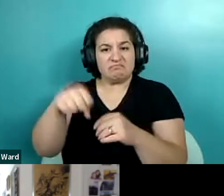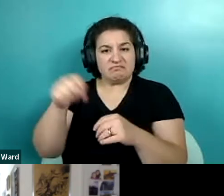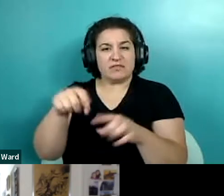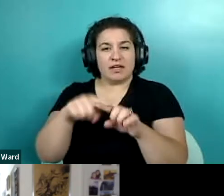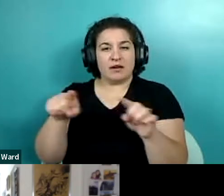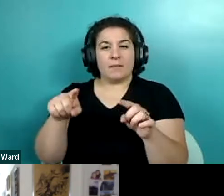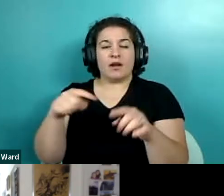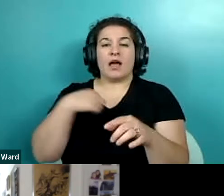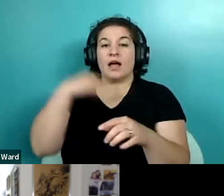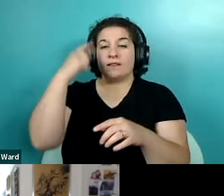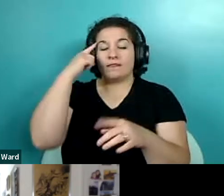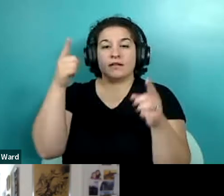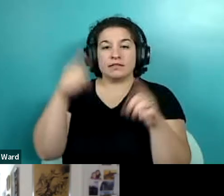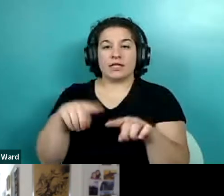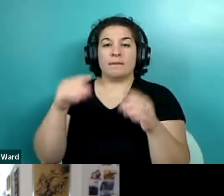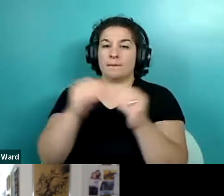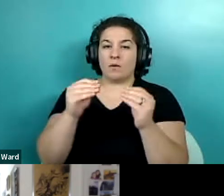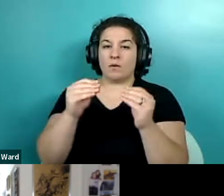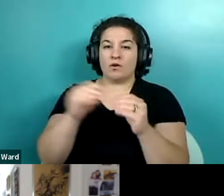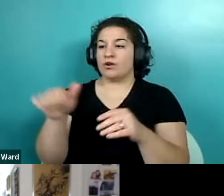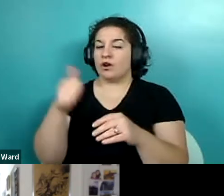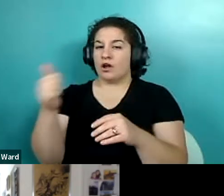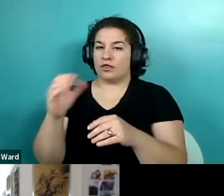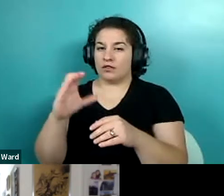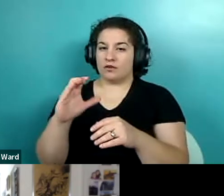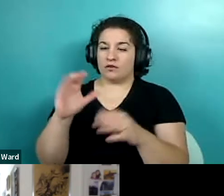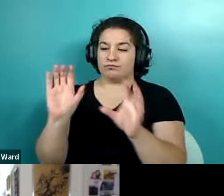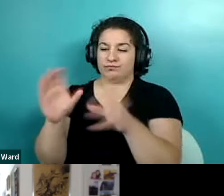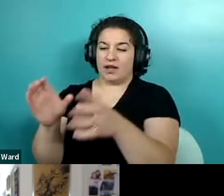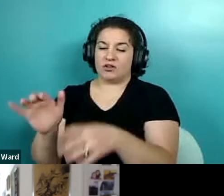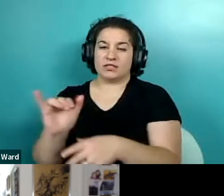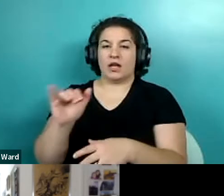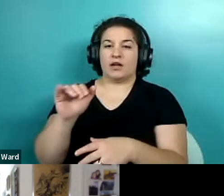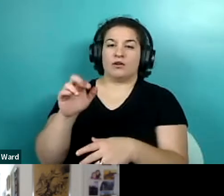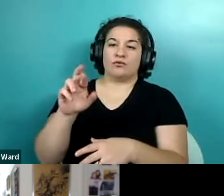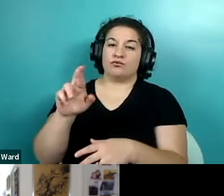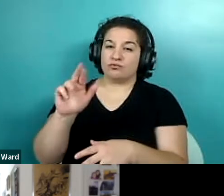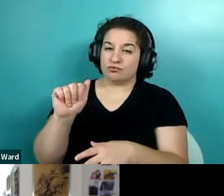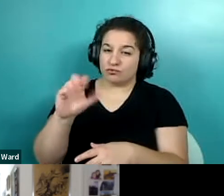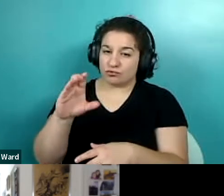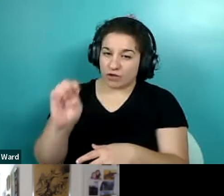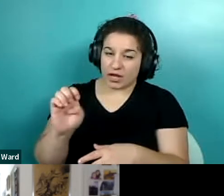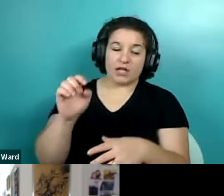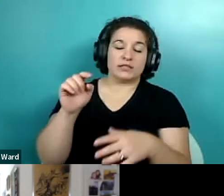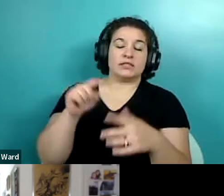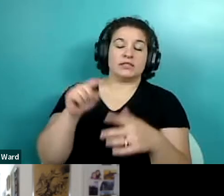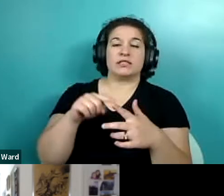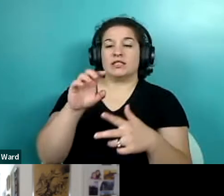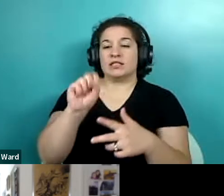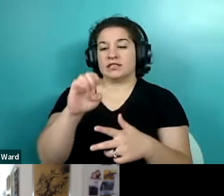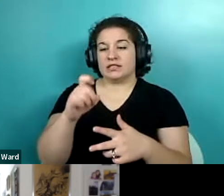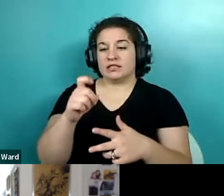more in other categories like racial diversity, sexual orientation, gender. In disability, it's